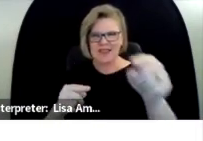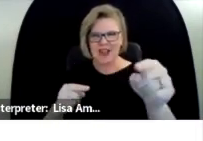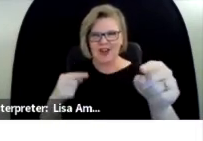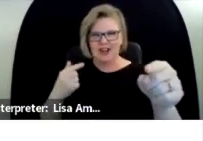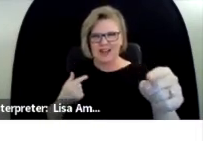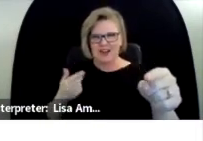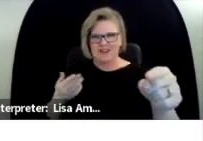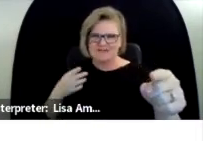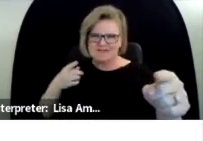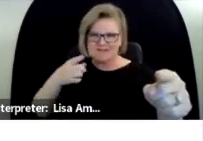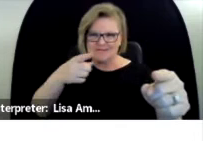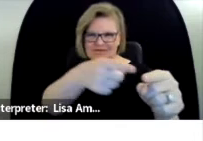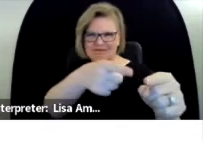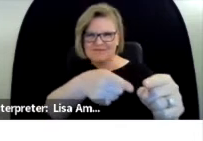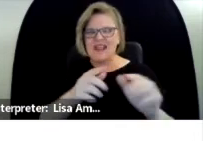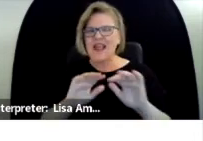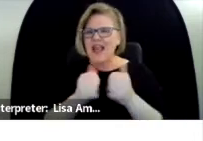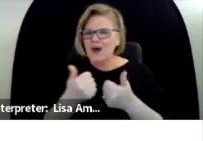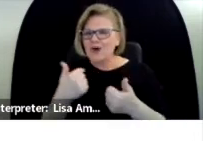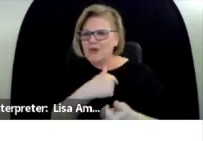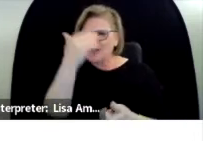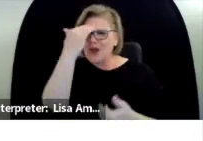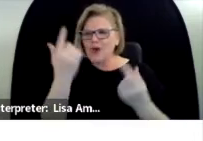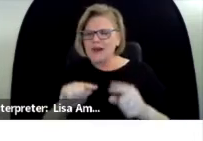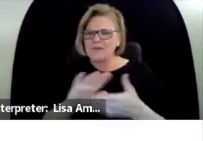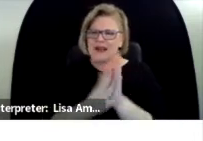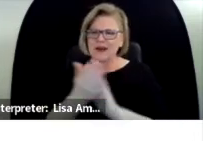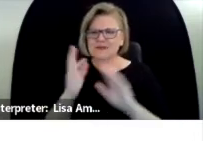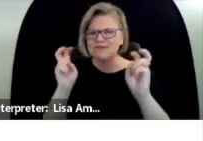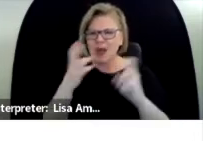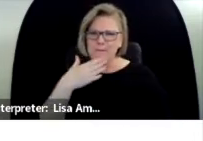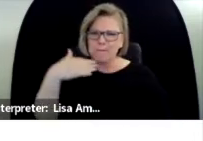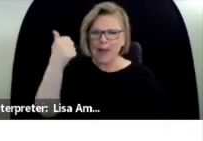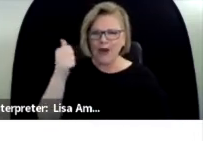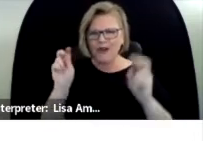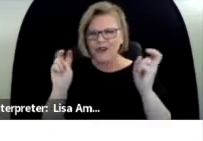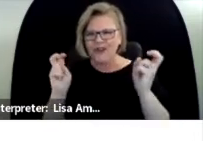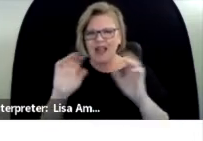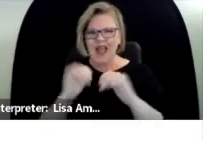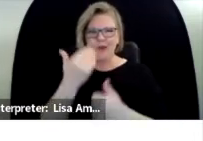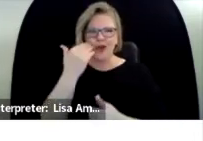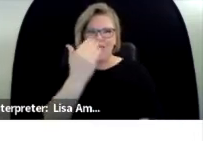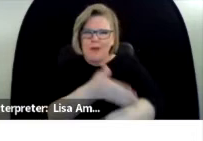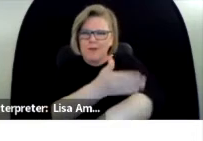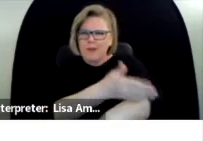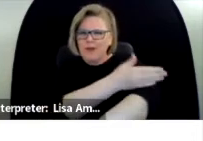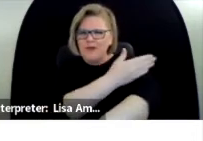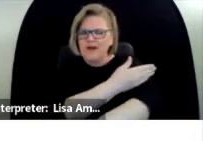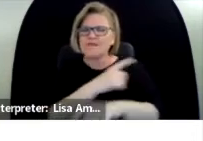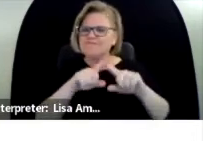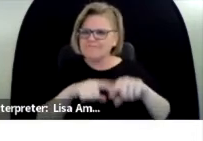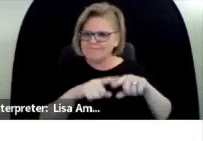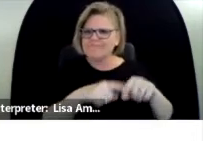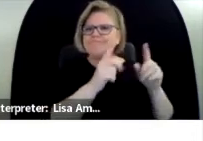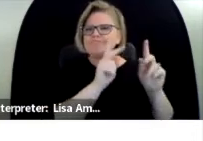things to look better? How will we know when this is better? How will we know when we're improving? And that's very personal, and it's for us